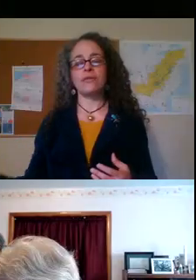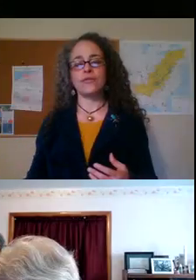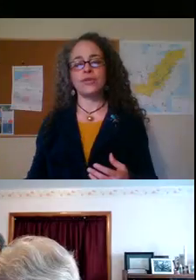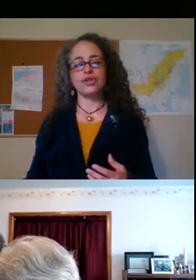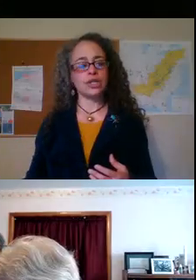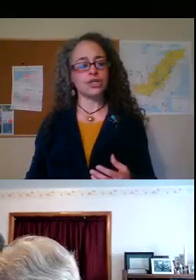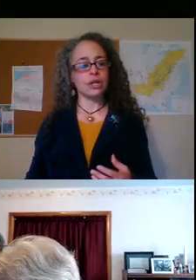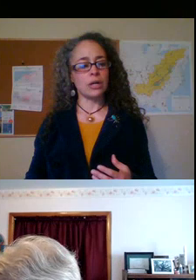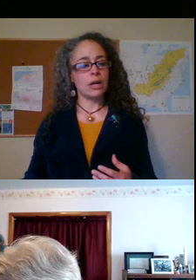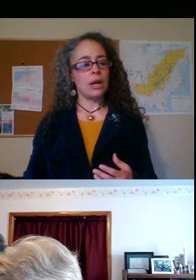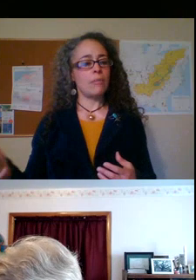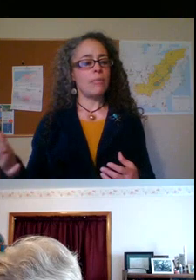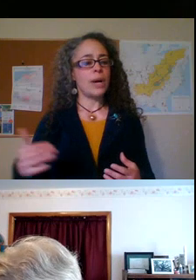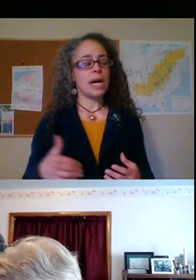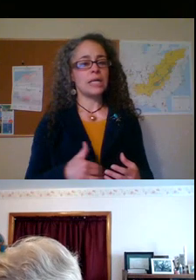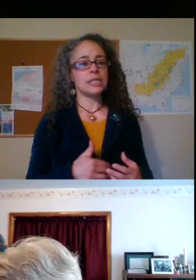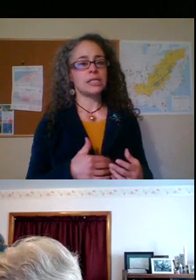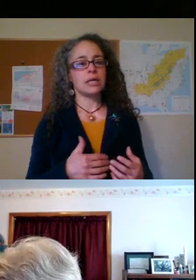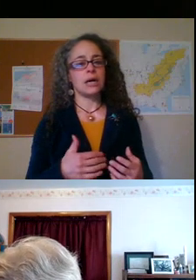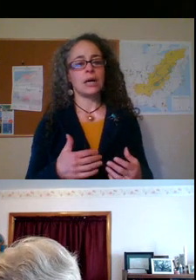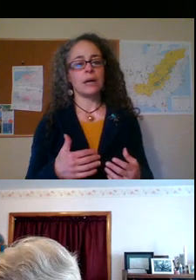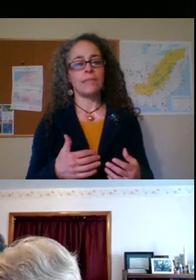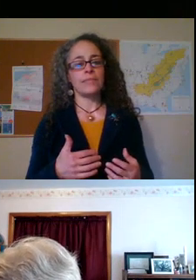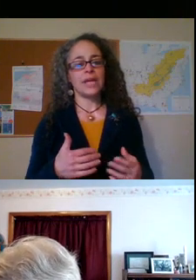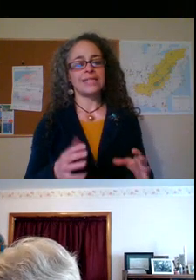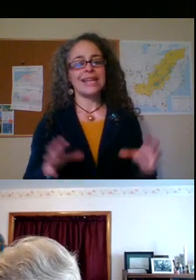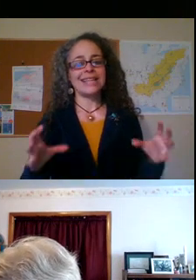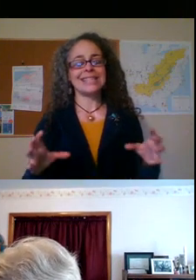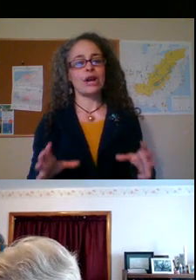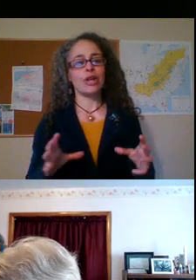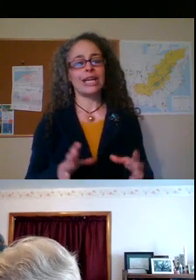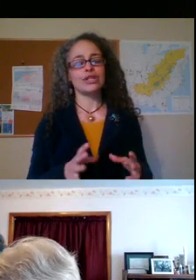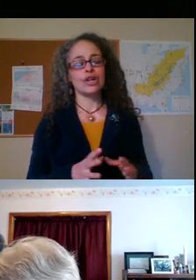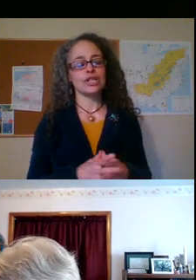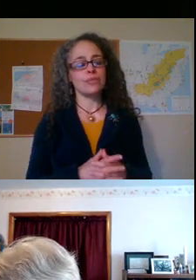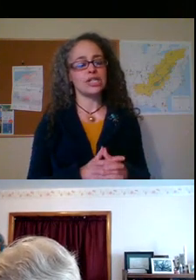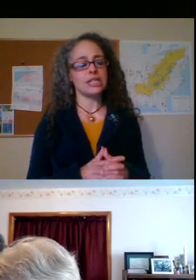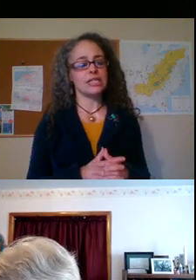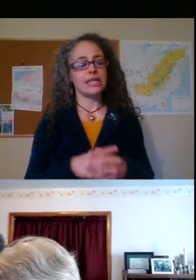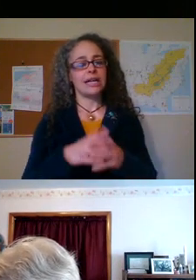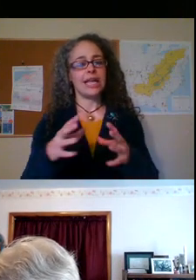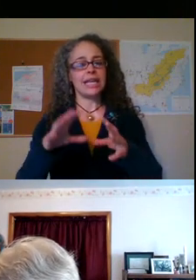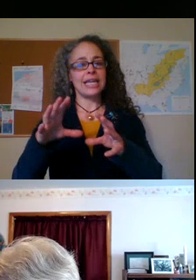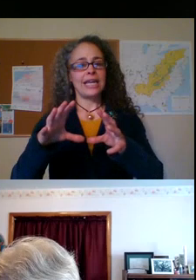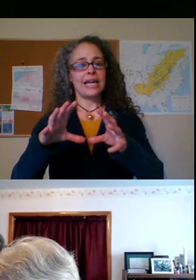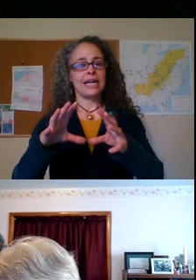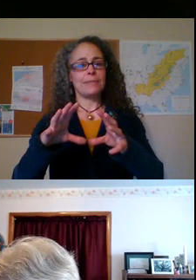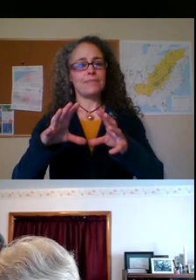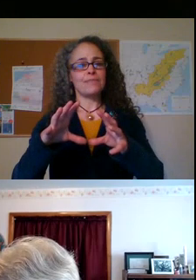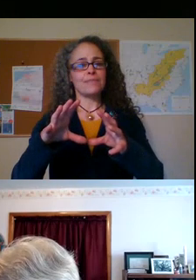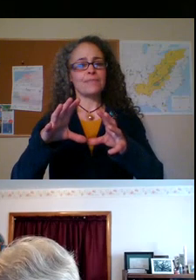with your infrastructure, but it's not necessarily a construction project.